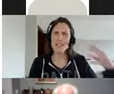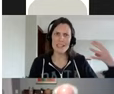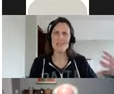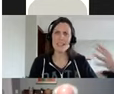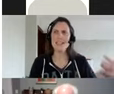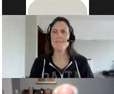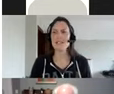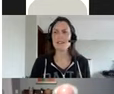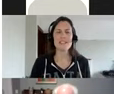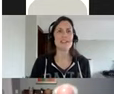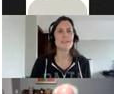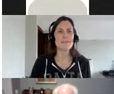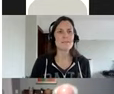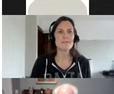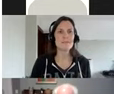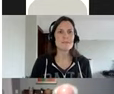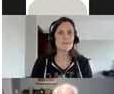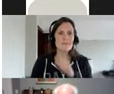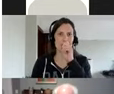this really crazy mental disconnect.